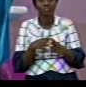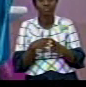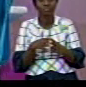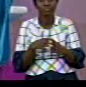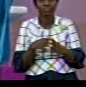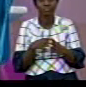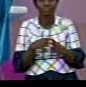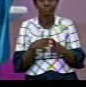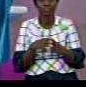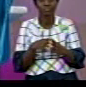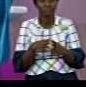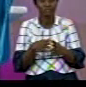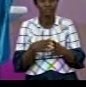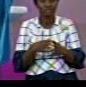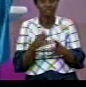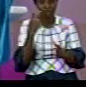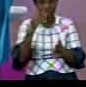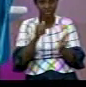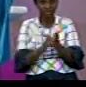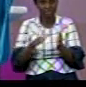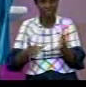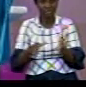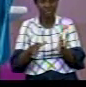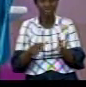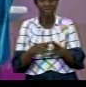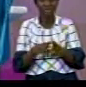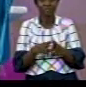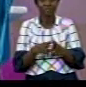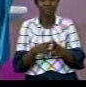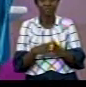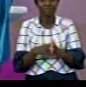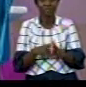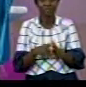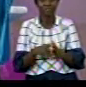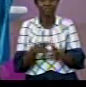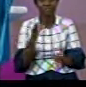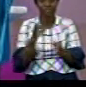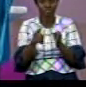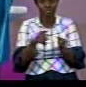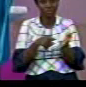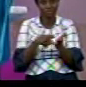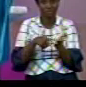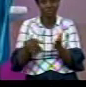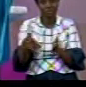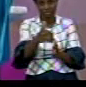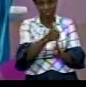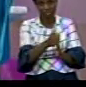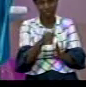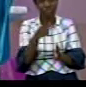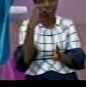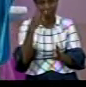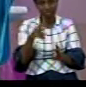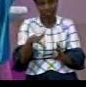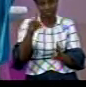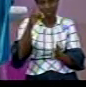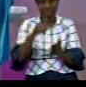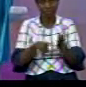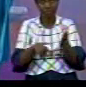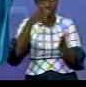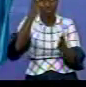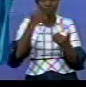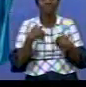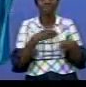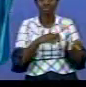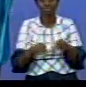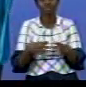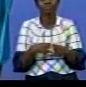five years what about you if you check your own you will see what the lord has done another testifier please